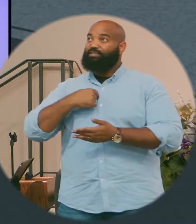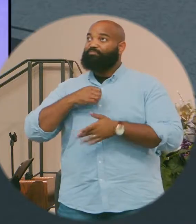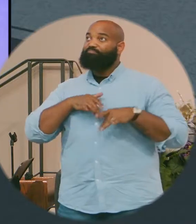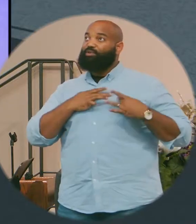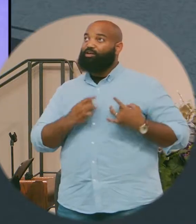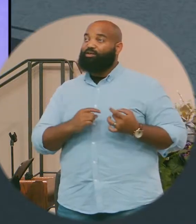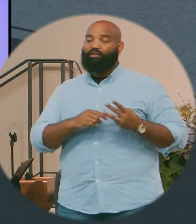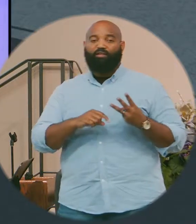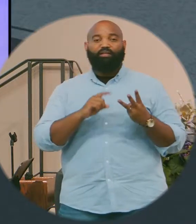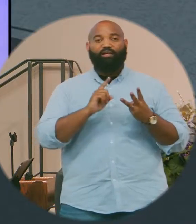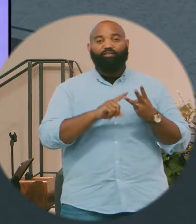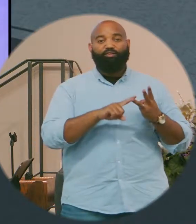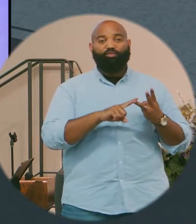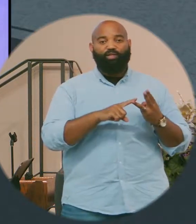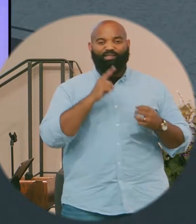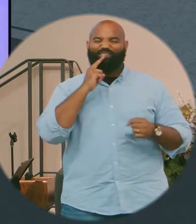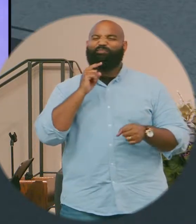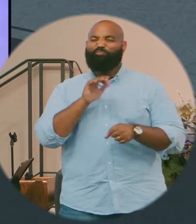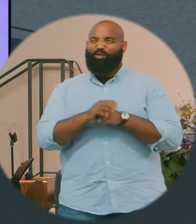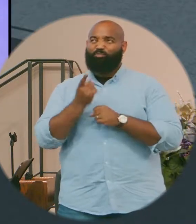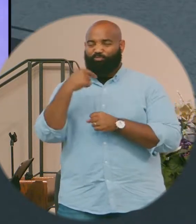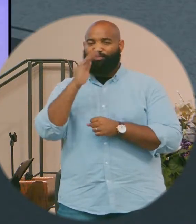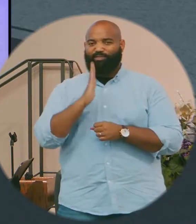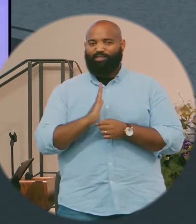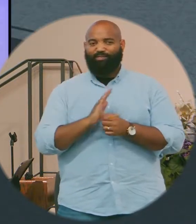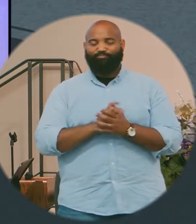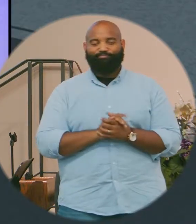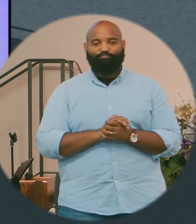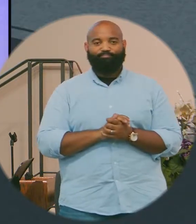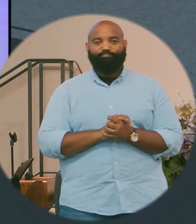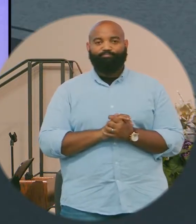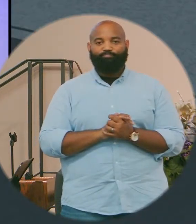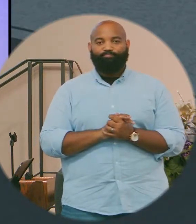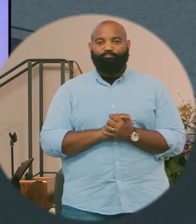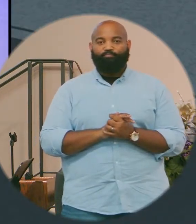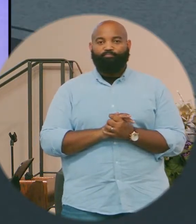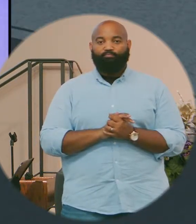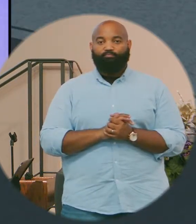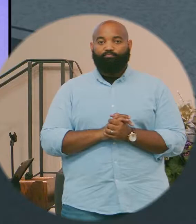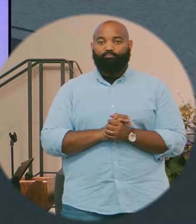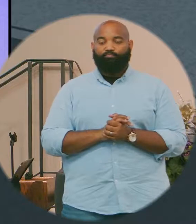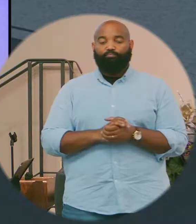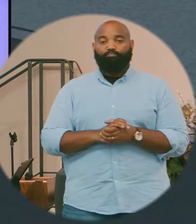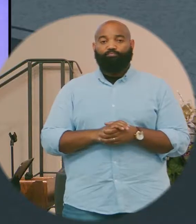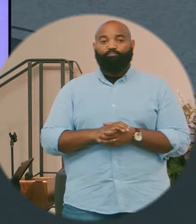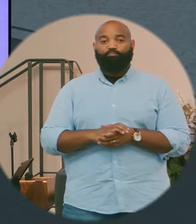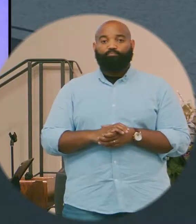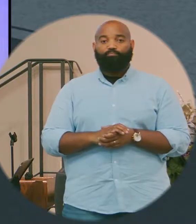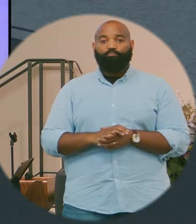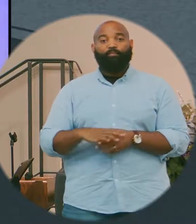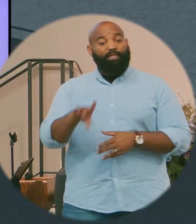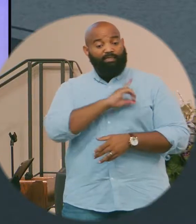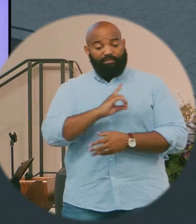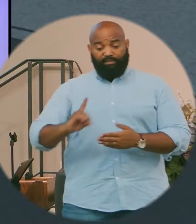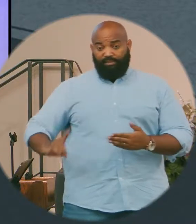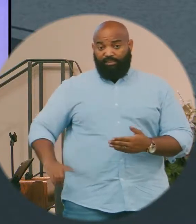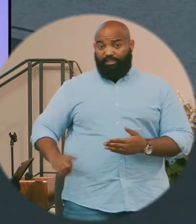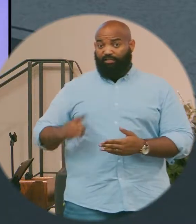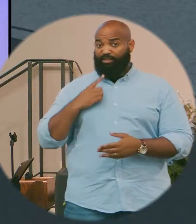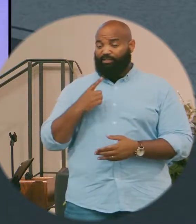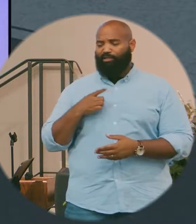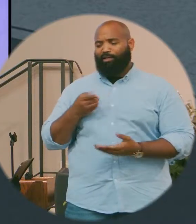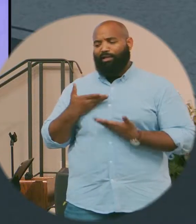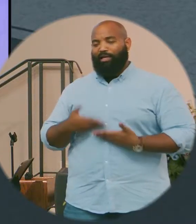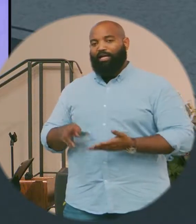David was, he was saying, he remembered that he was separate. Consecration is a separation